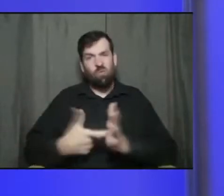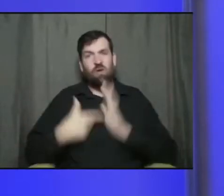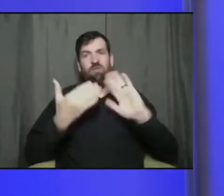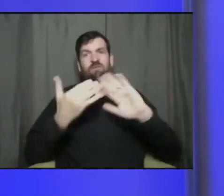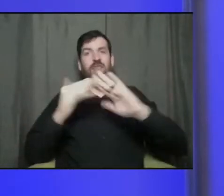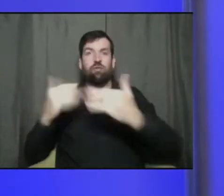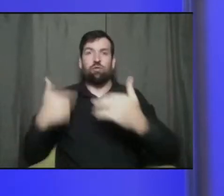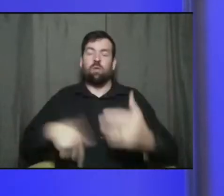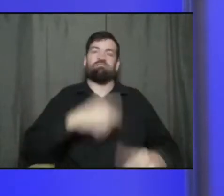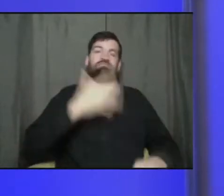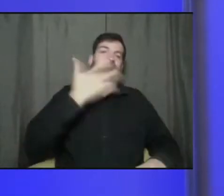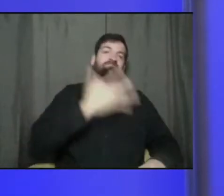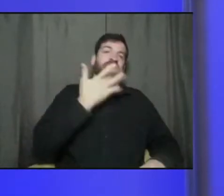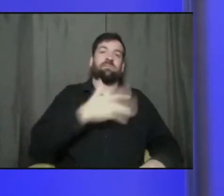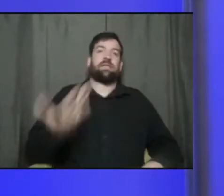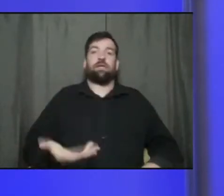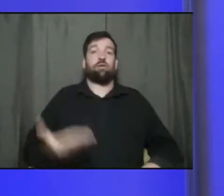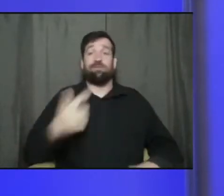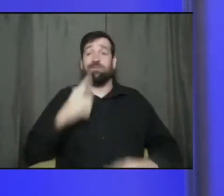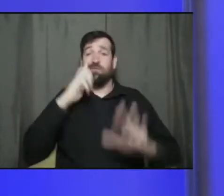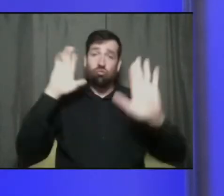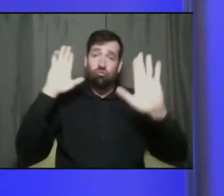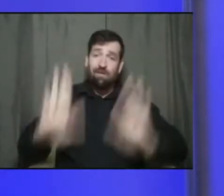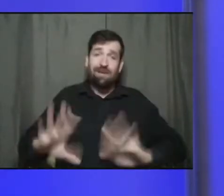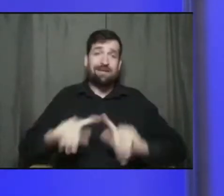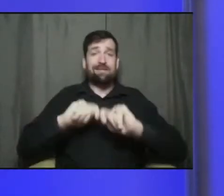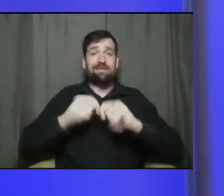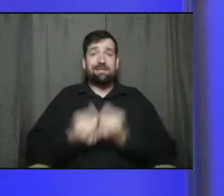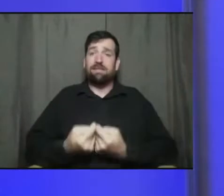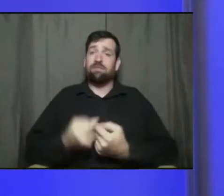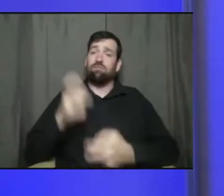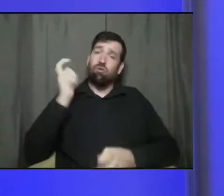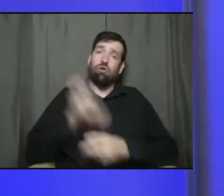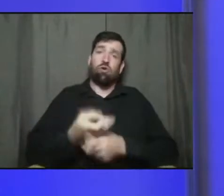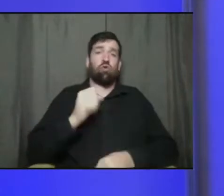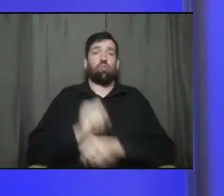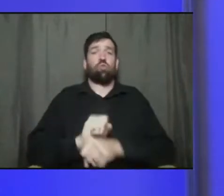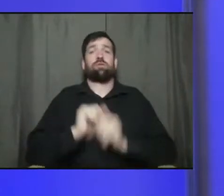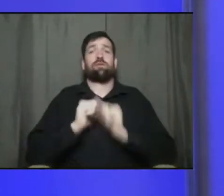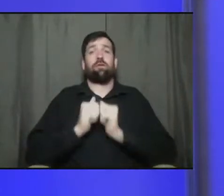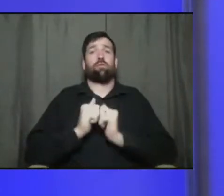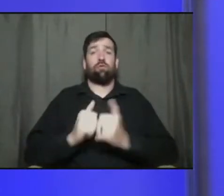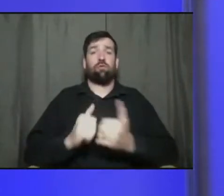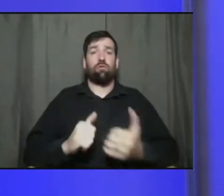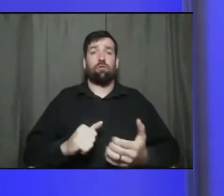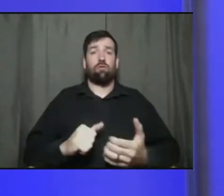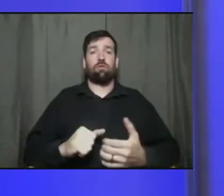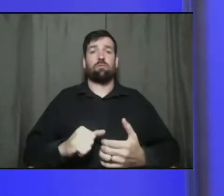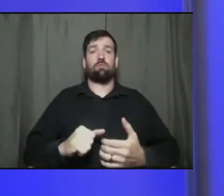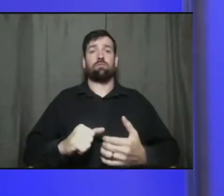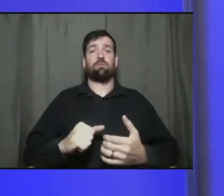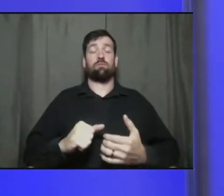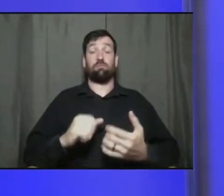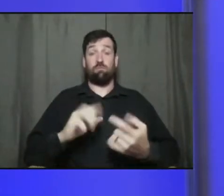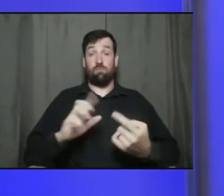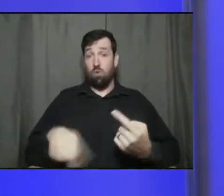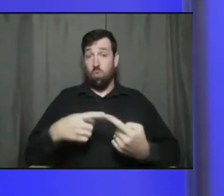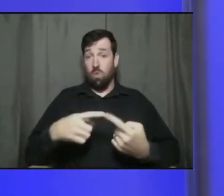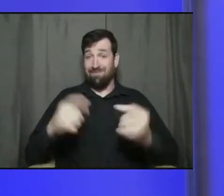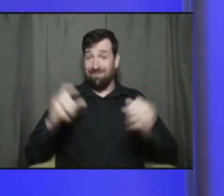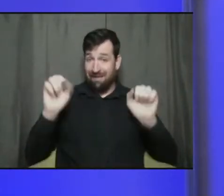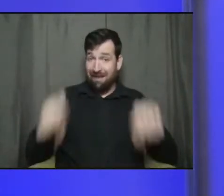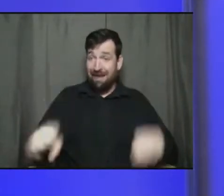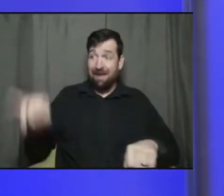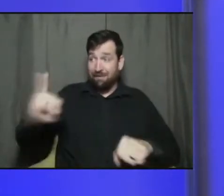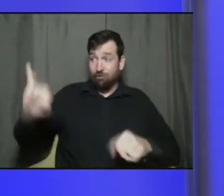Center. We have a great team that works really, really hard on this. Even when we can get insurance approval for